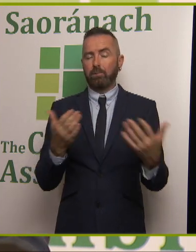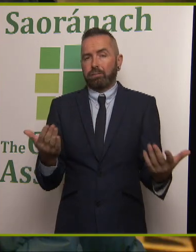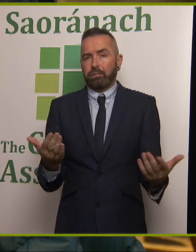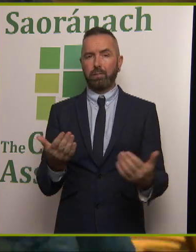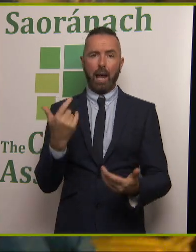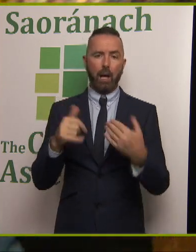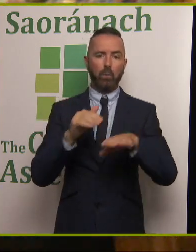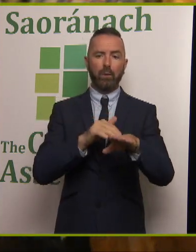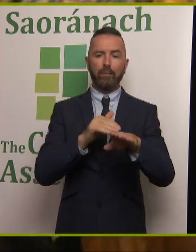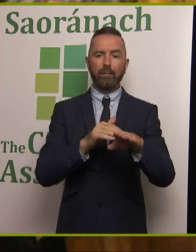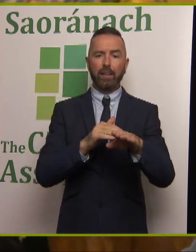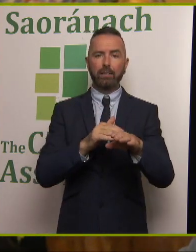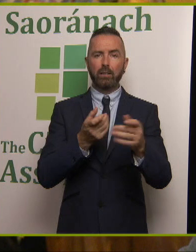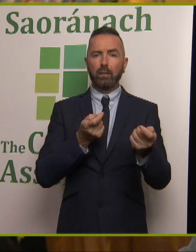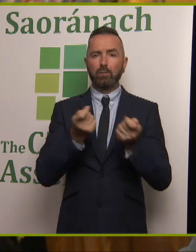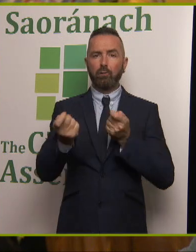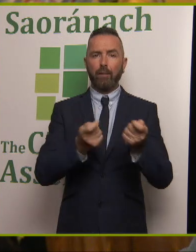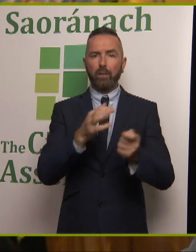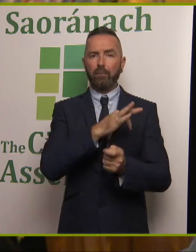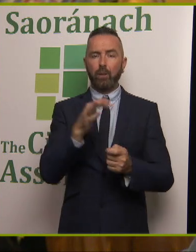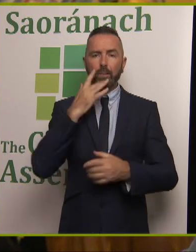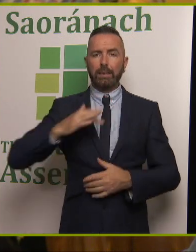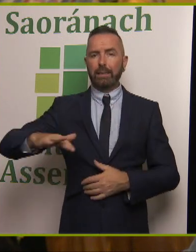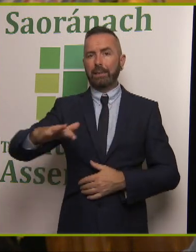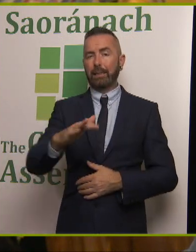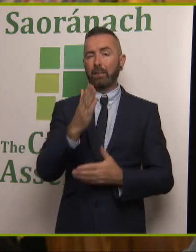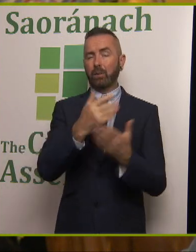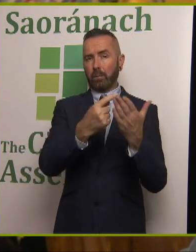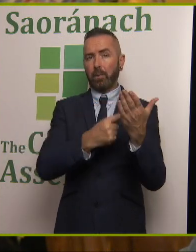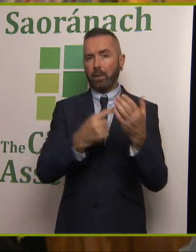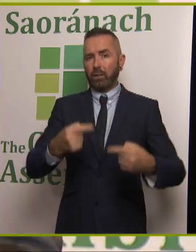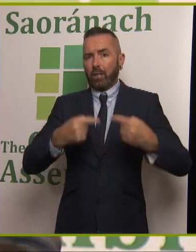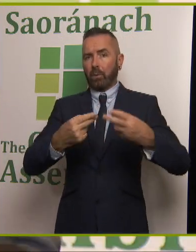cumulative effects of other activities? So those are sort of some policy challenges that we have to